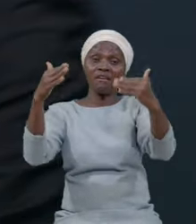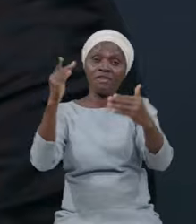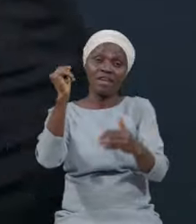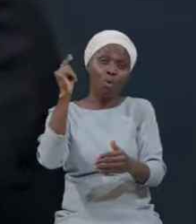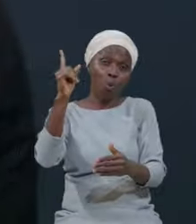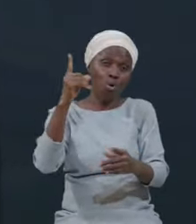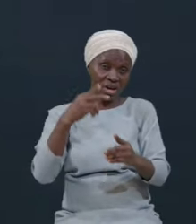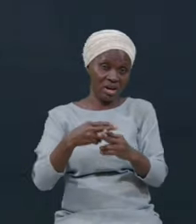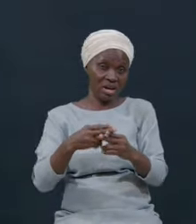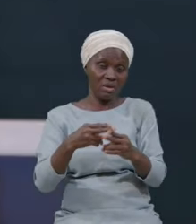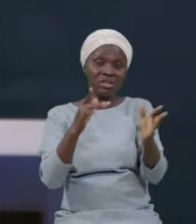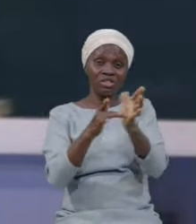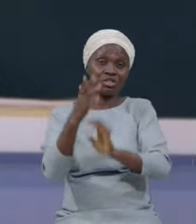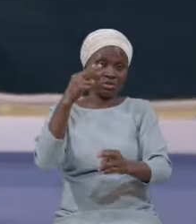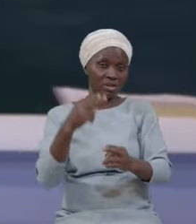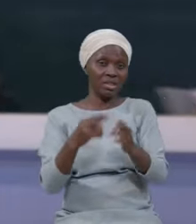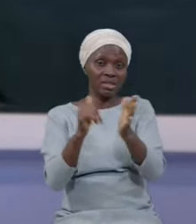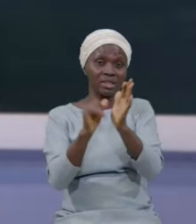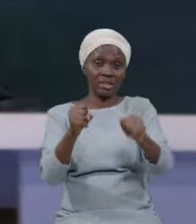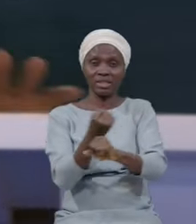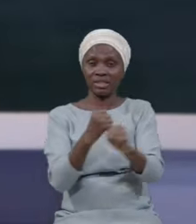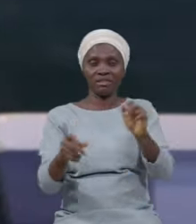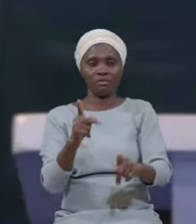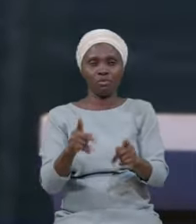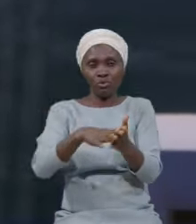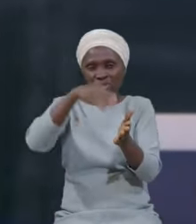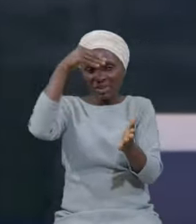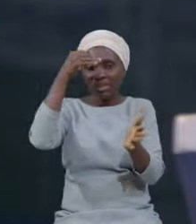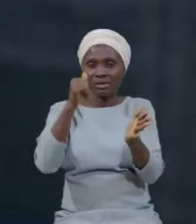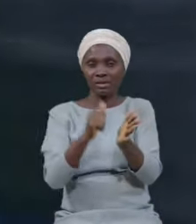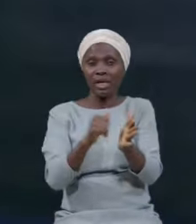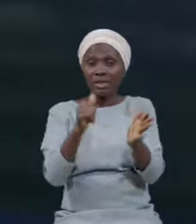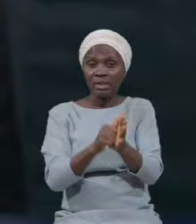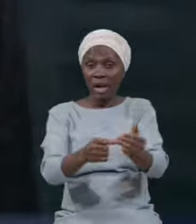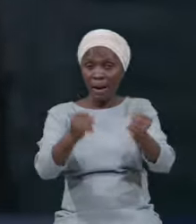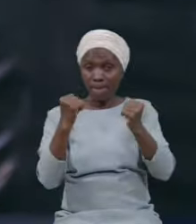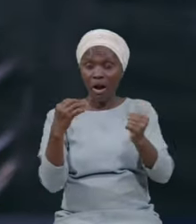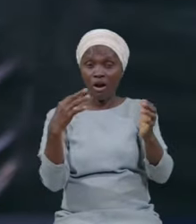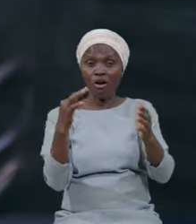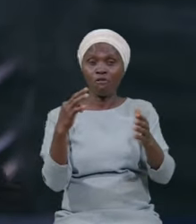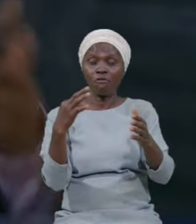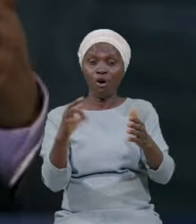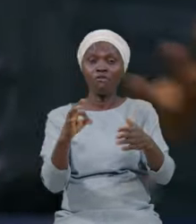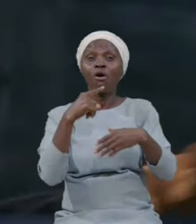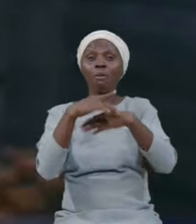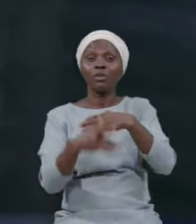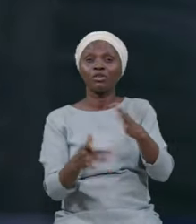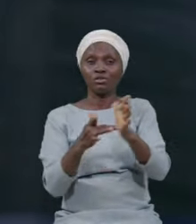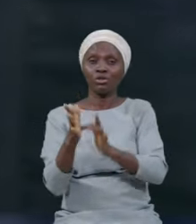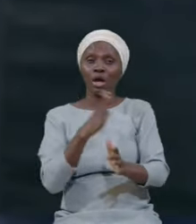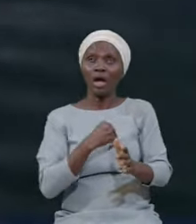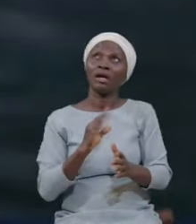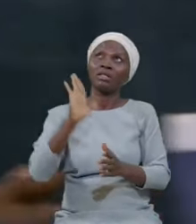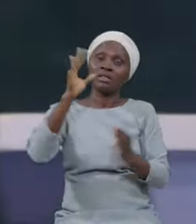Learn that the power of the blood of Christ and his sacrifice can make you whole. Learn